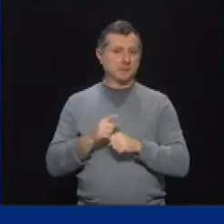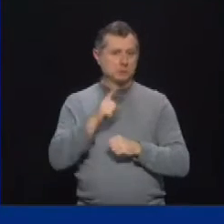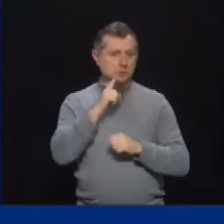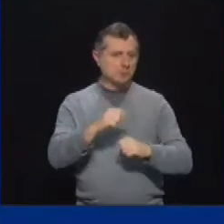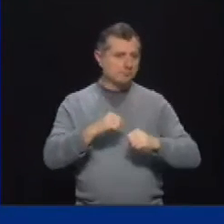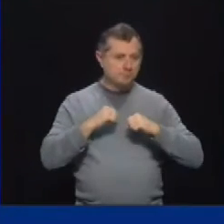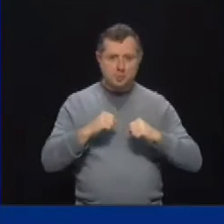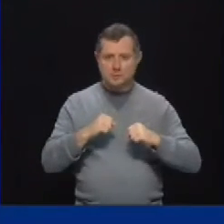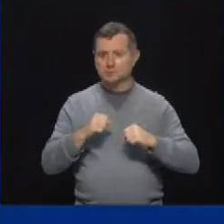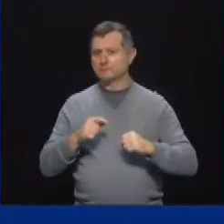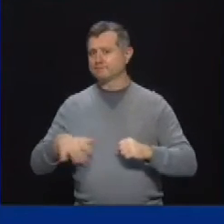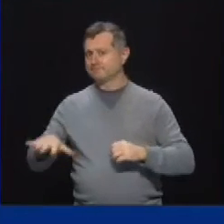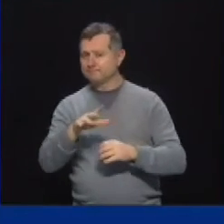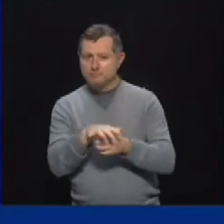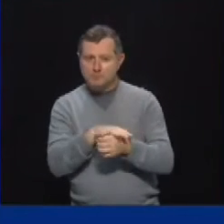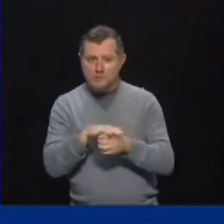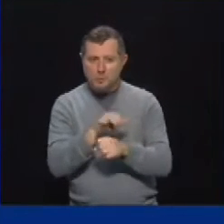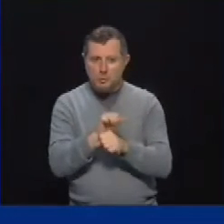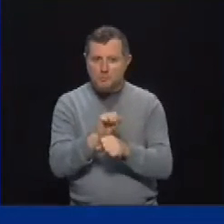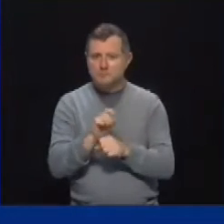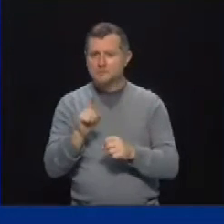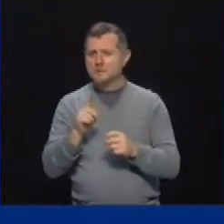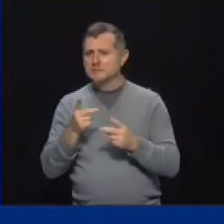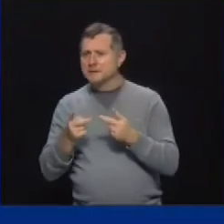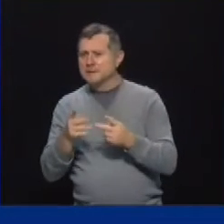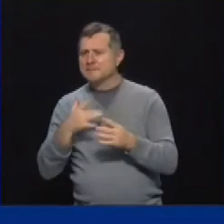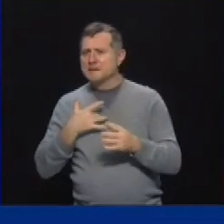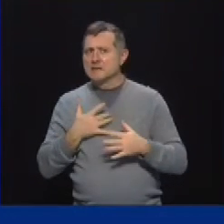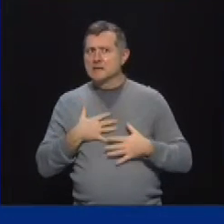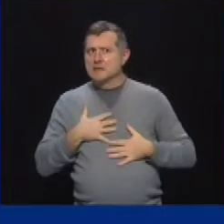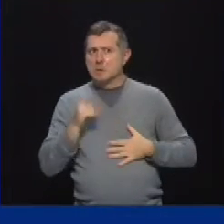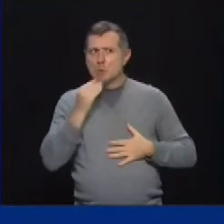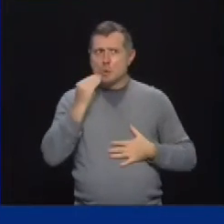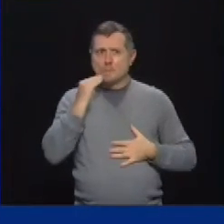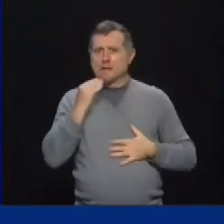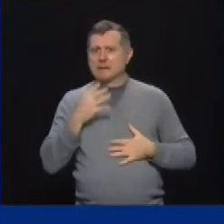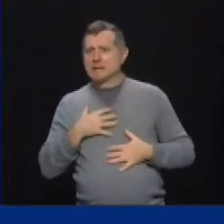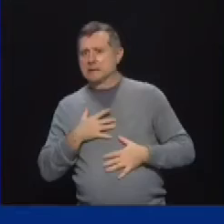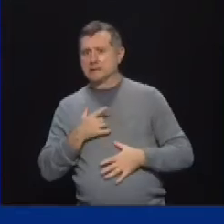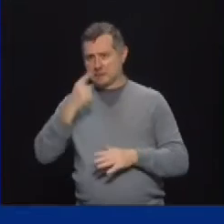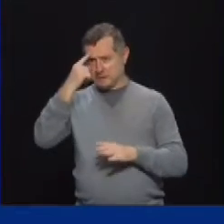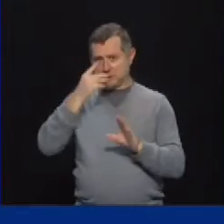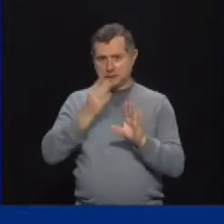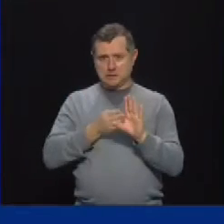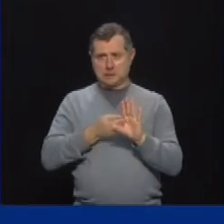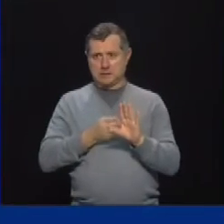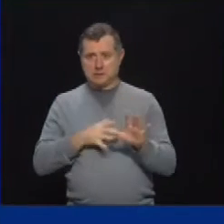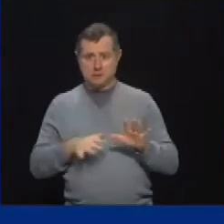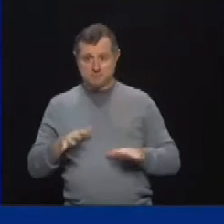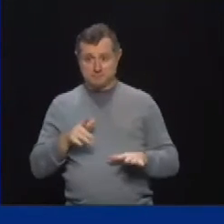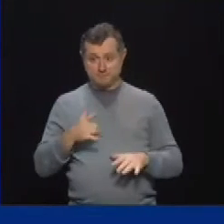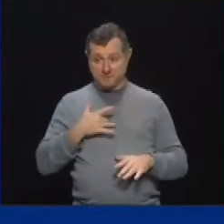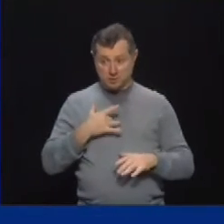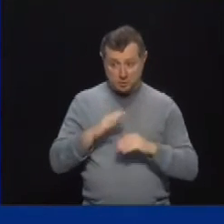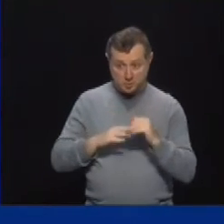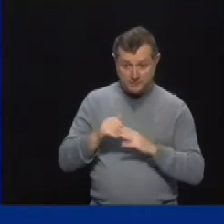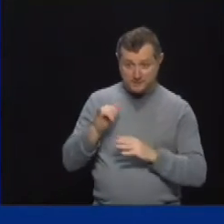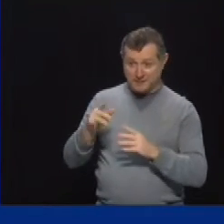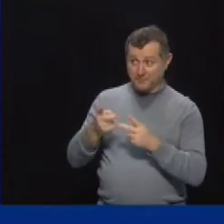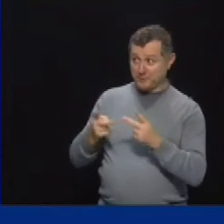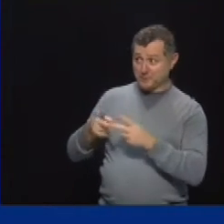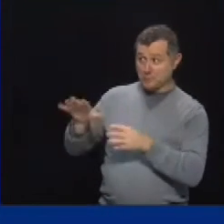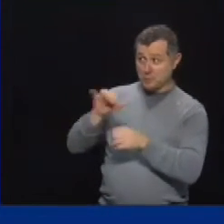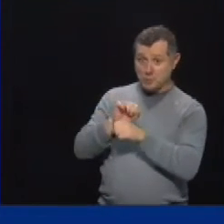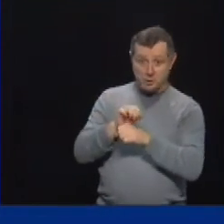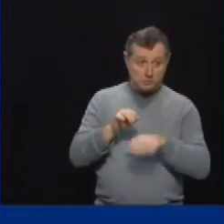so they feel, again, it's all about the psyche of New Yorkers. Do you feel comfortable enough to go into your workplace and to